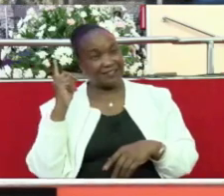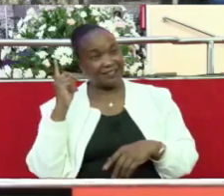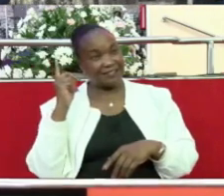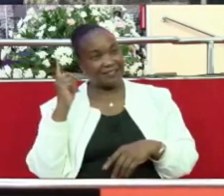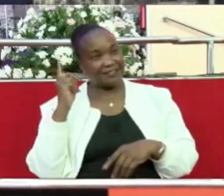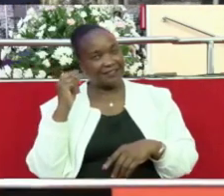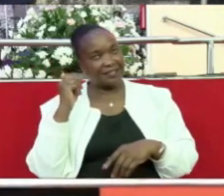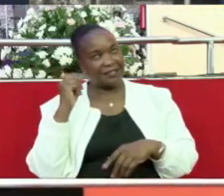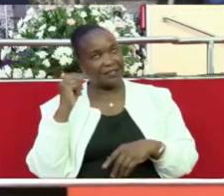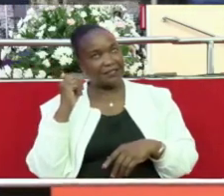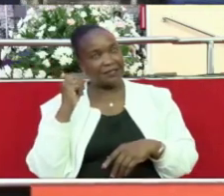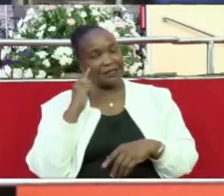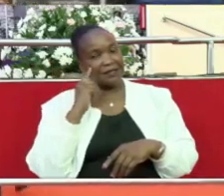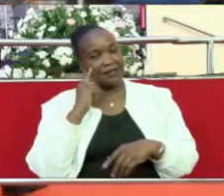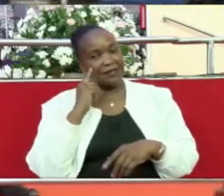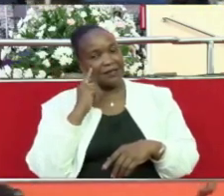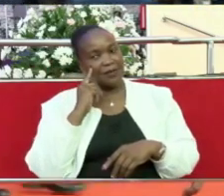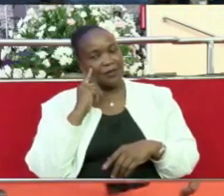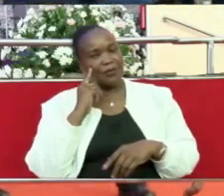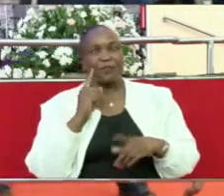saying that now that I'm in charge of IT, I